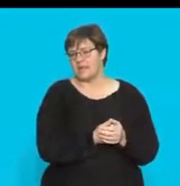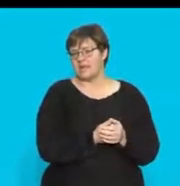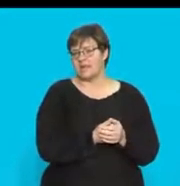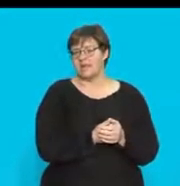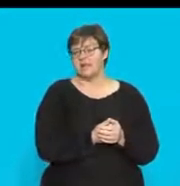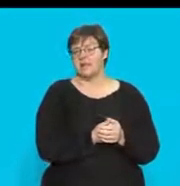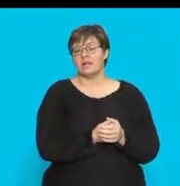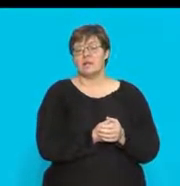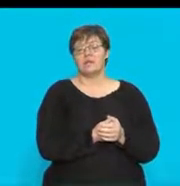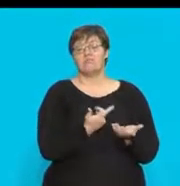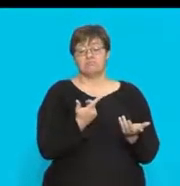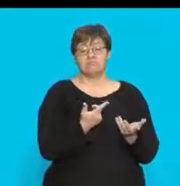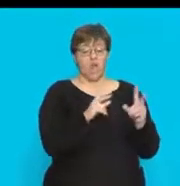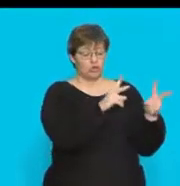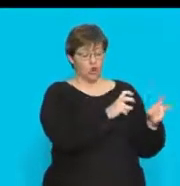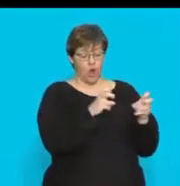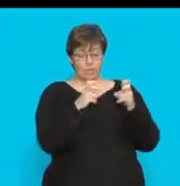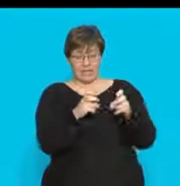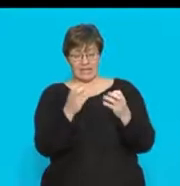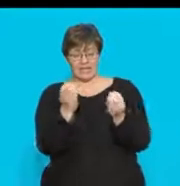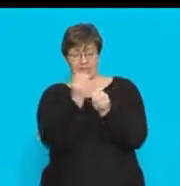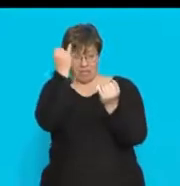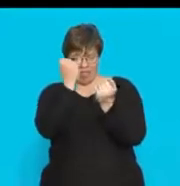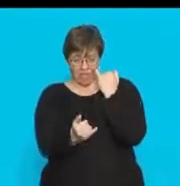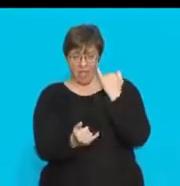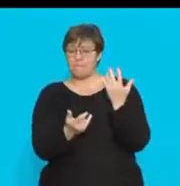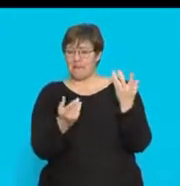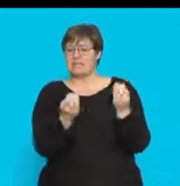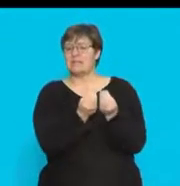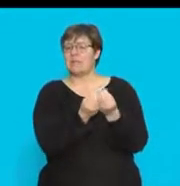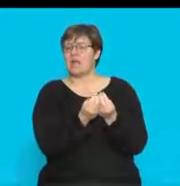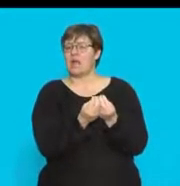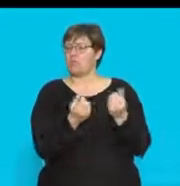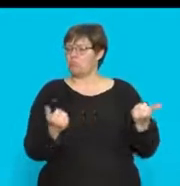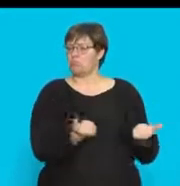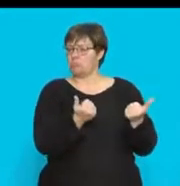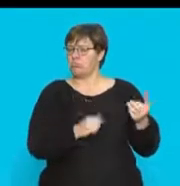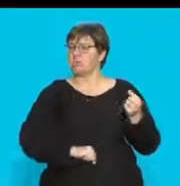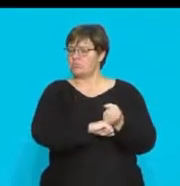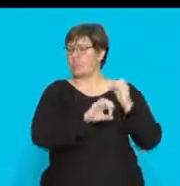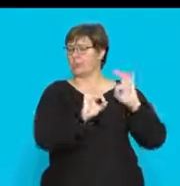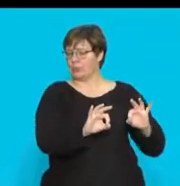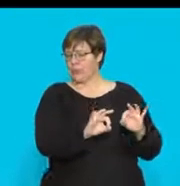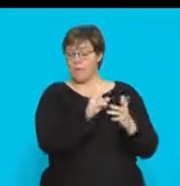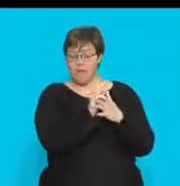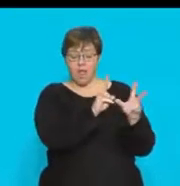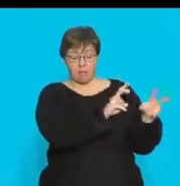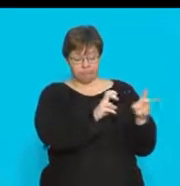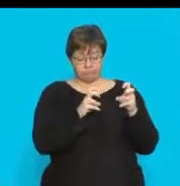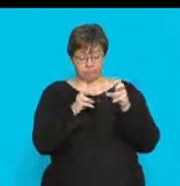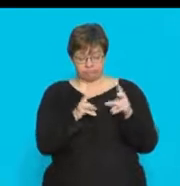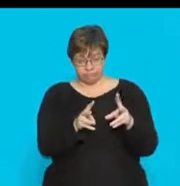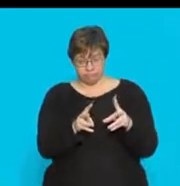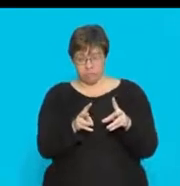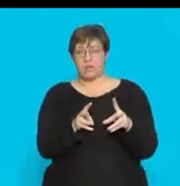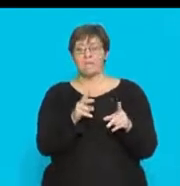during mitosis something goes wrong, but it's a good something goes wrong, that mutation, all right, is